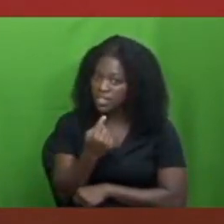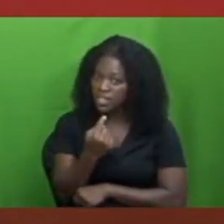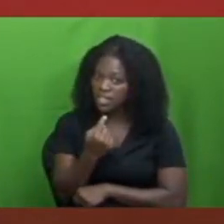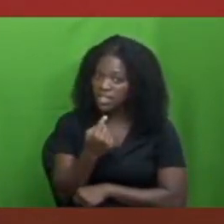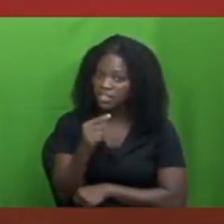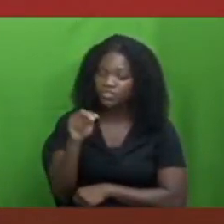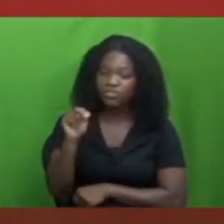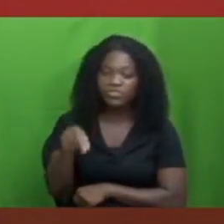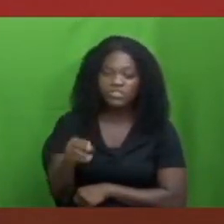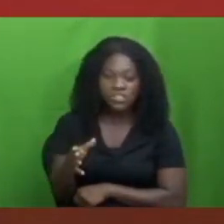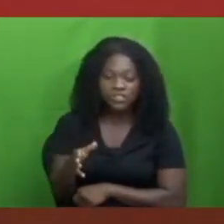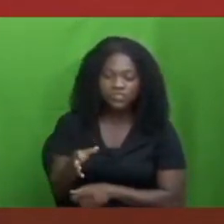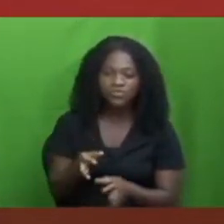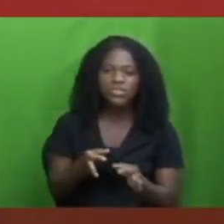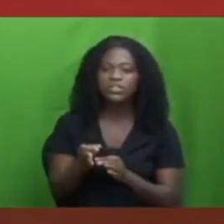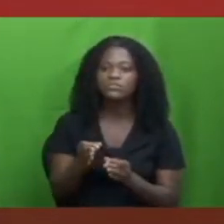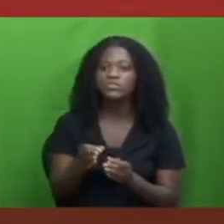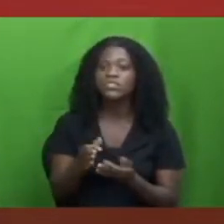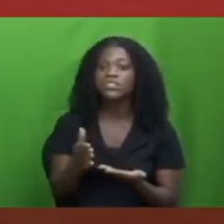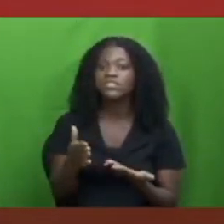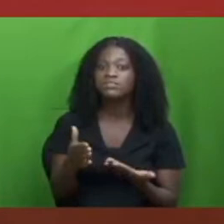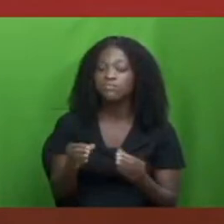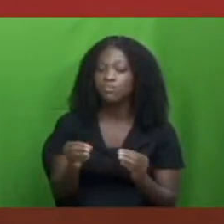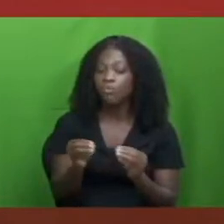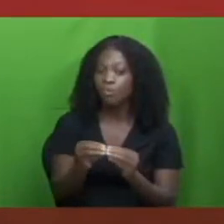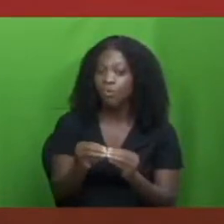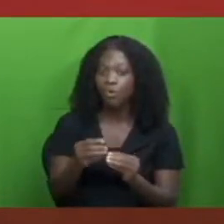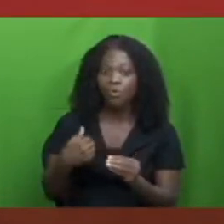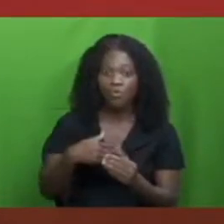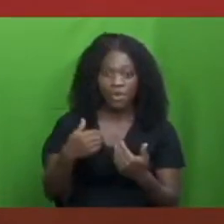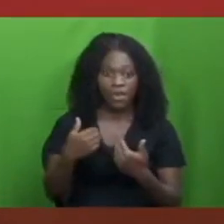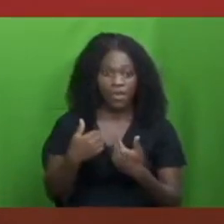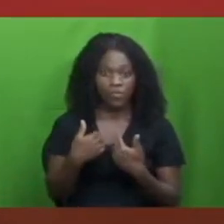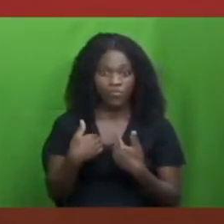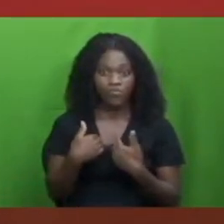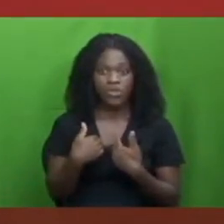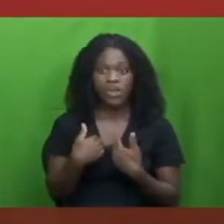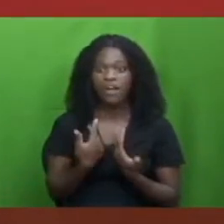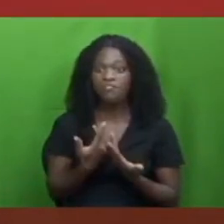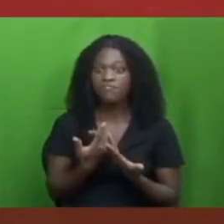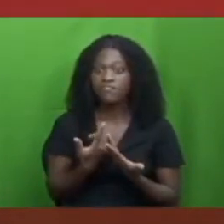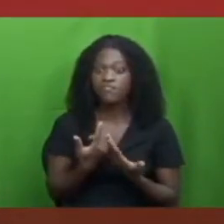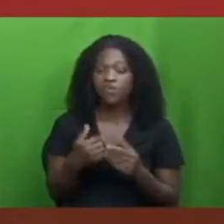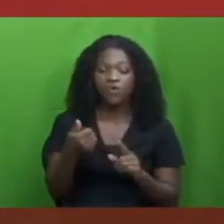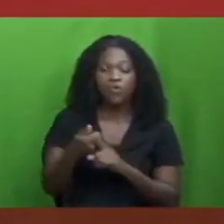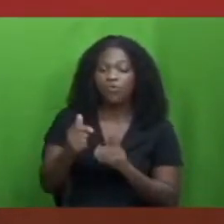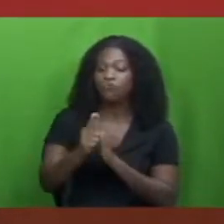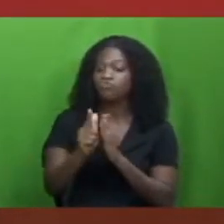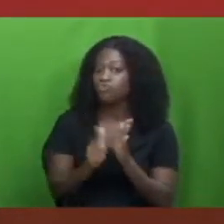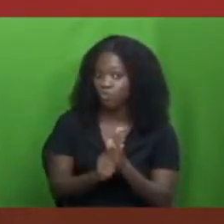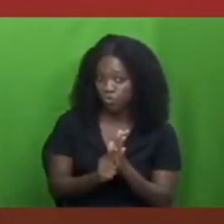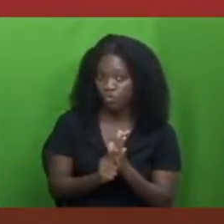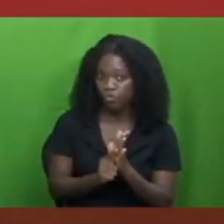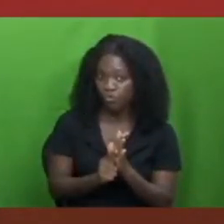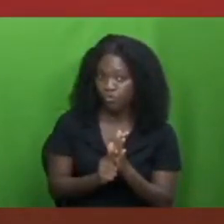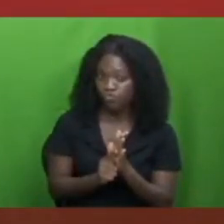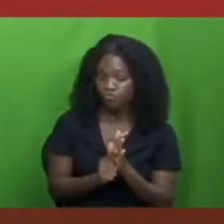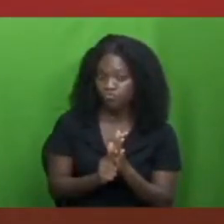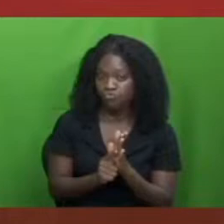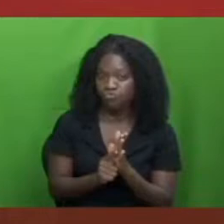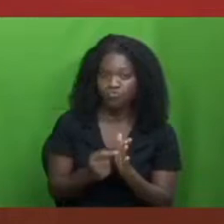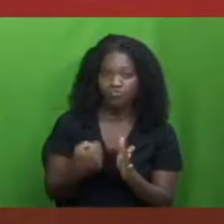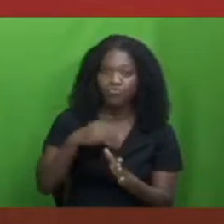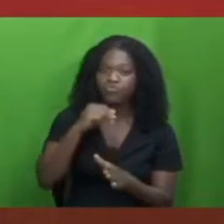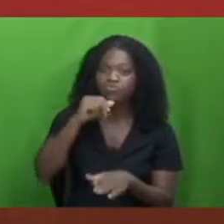Order 72. That is why I said we need to clarify the situation. We are masters of our